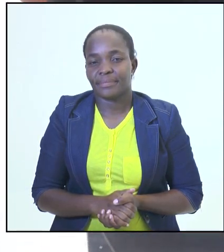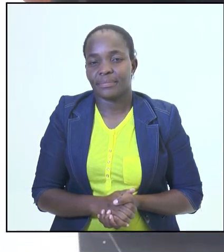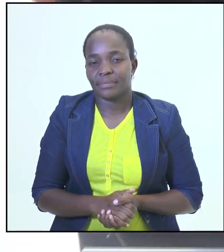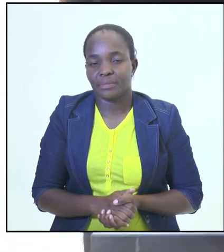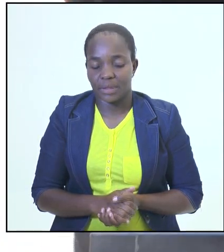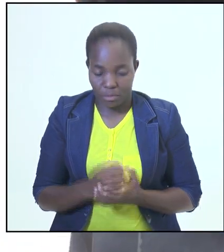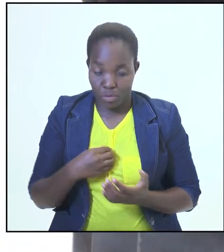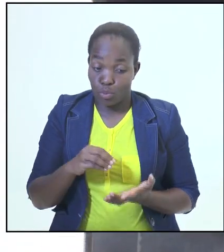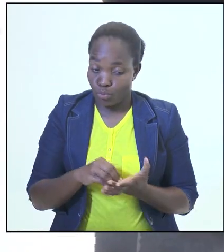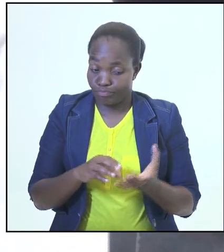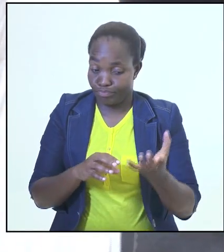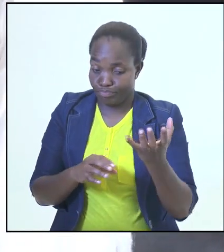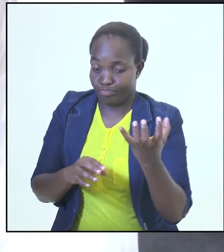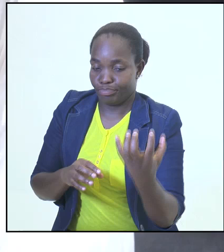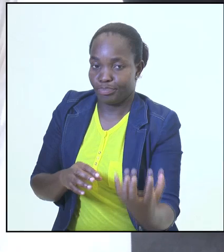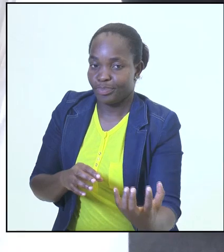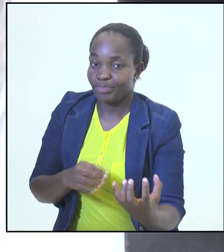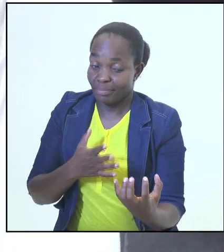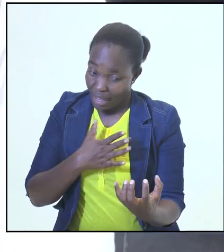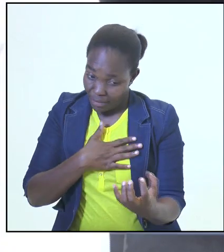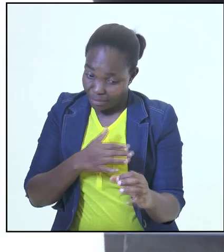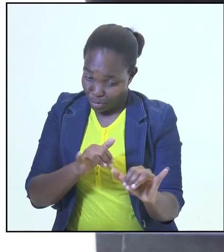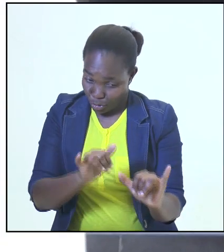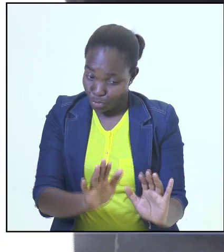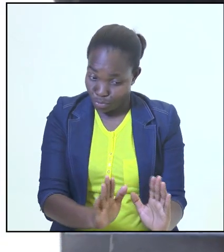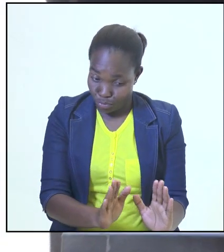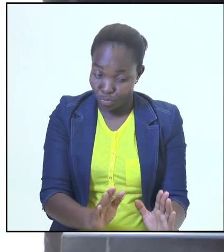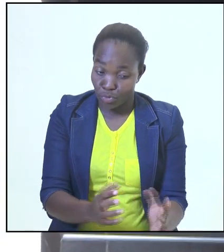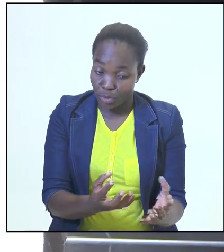Over here. Then my lovies. Then now.